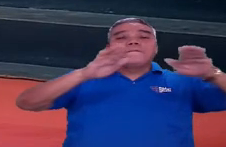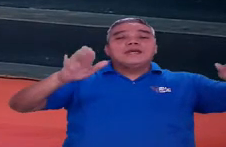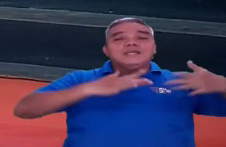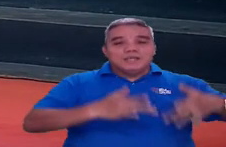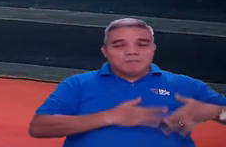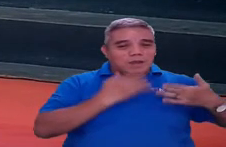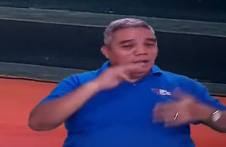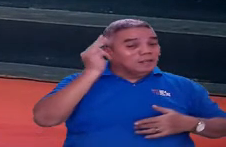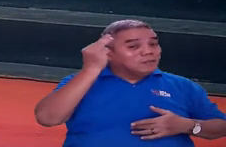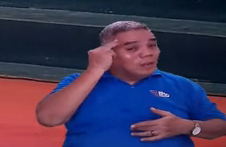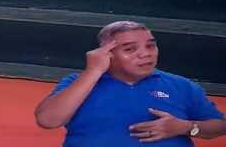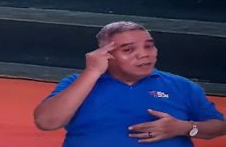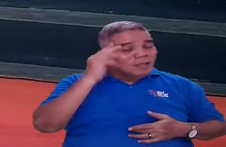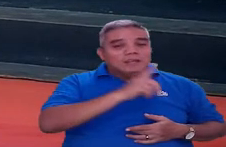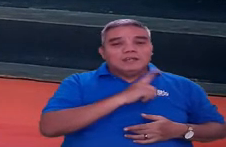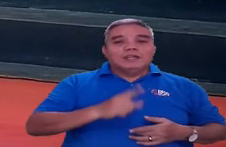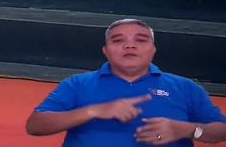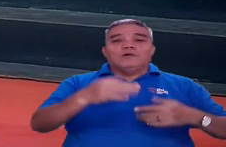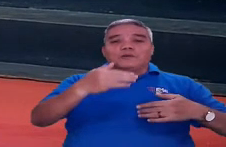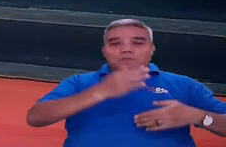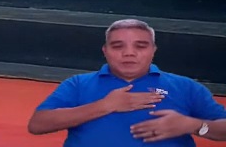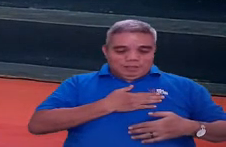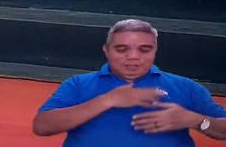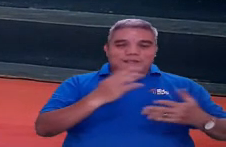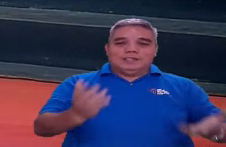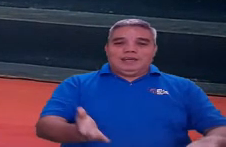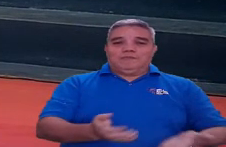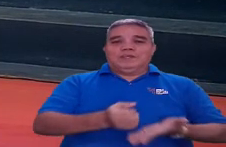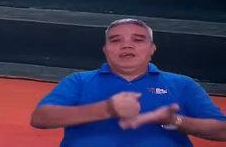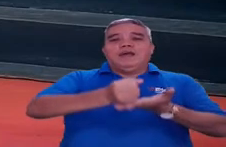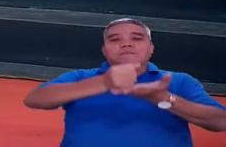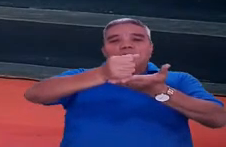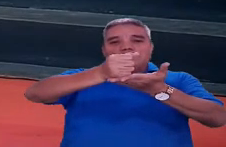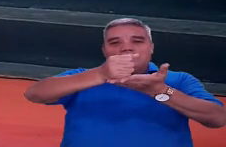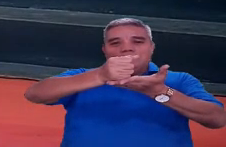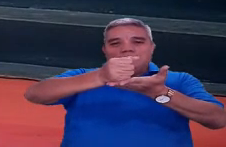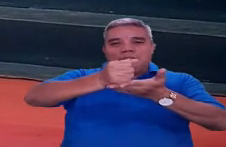if that load in my heart was lifted up.